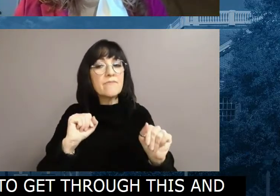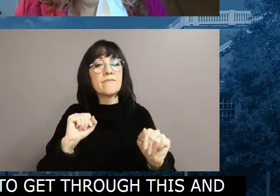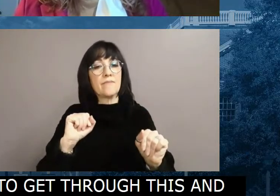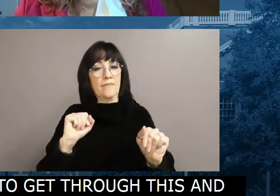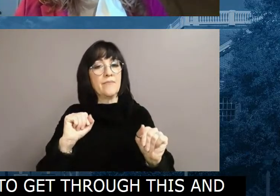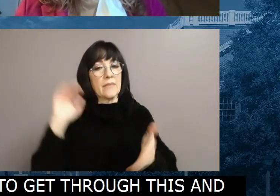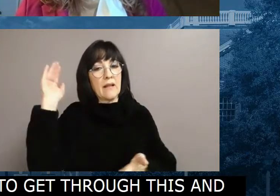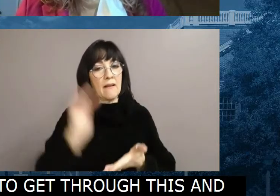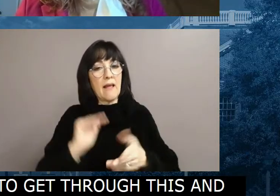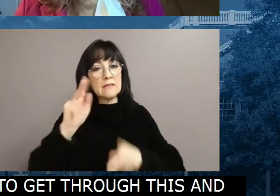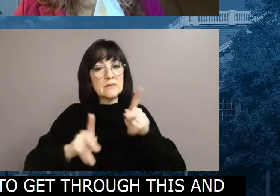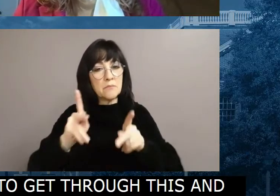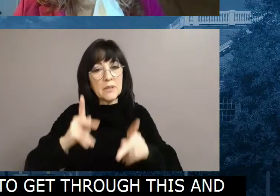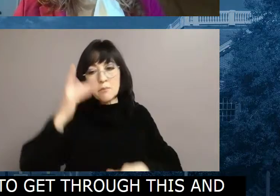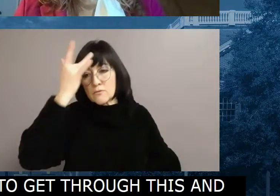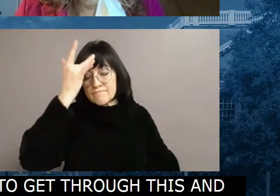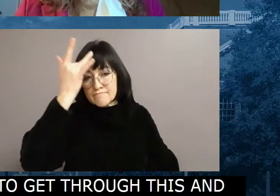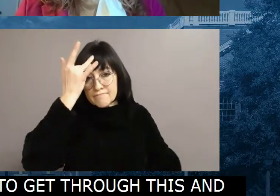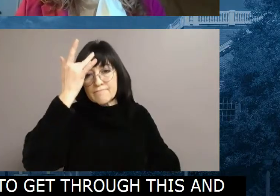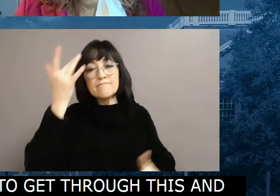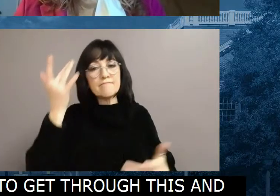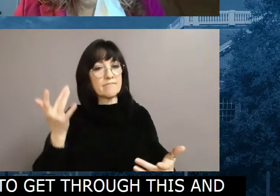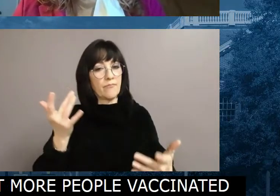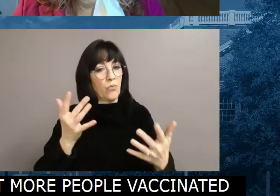establishments opened up more fully.